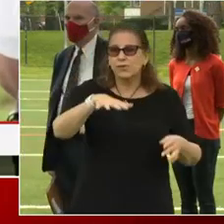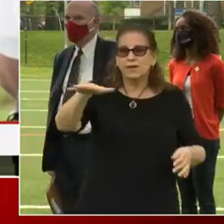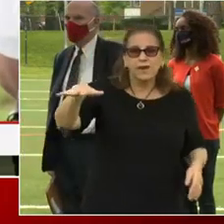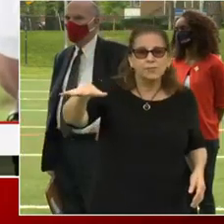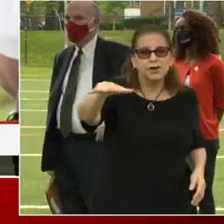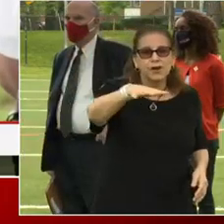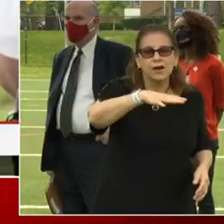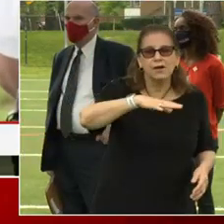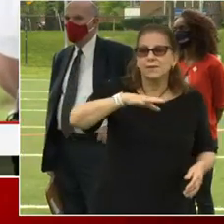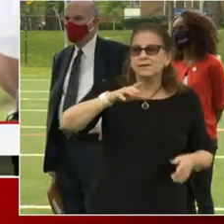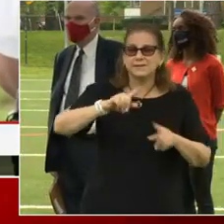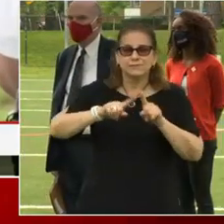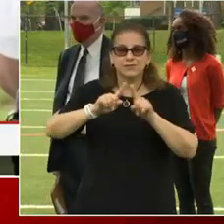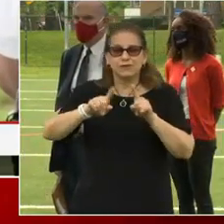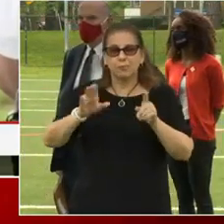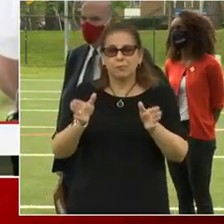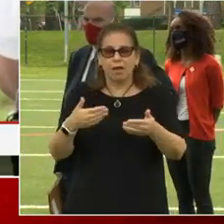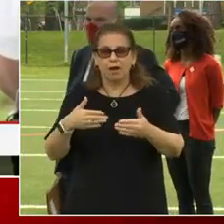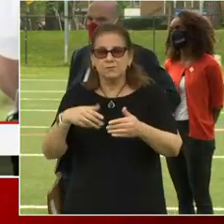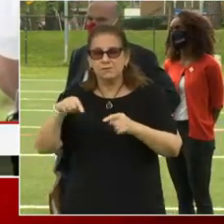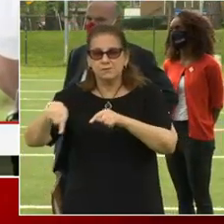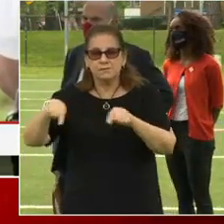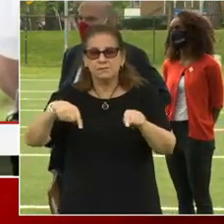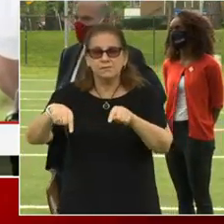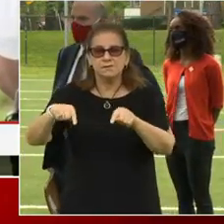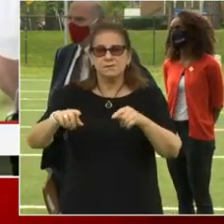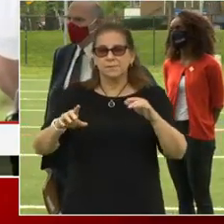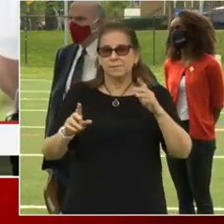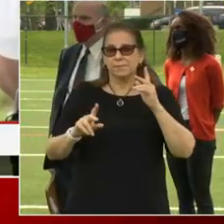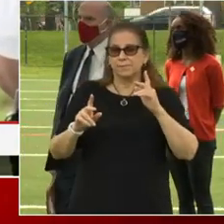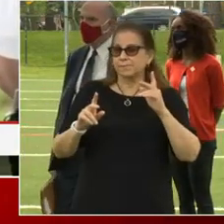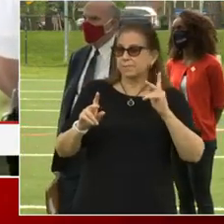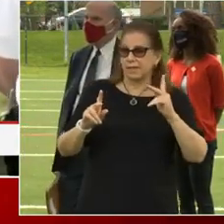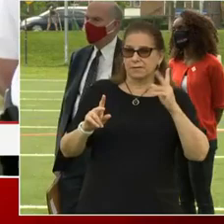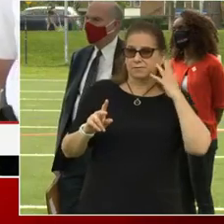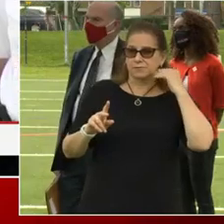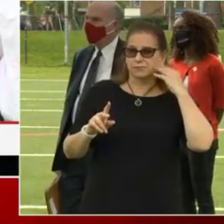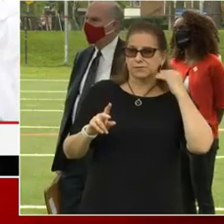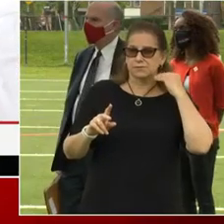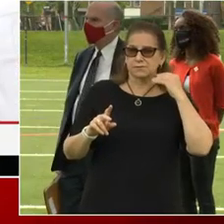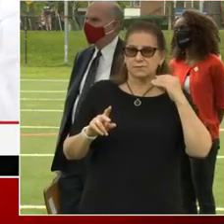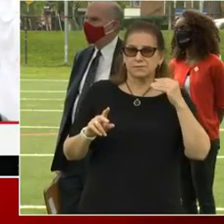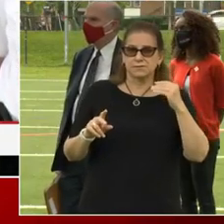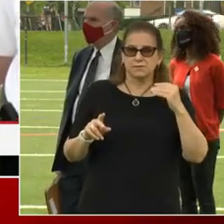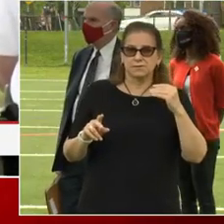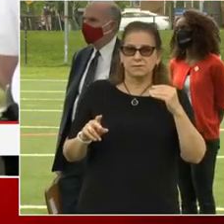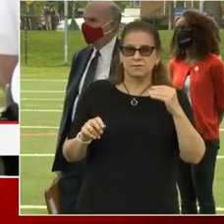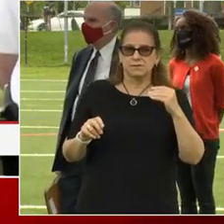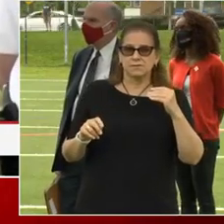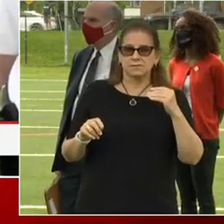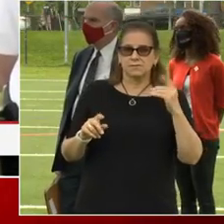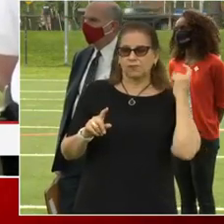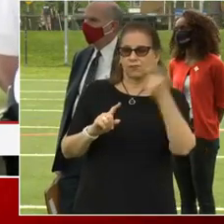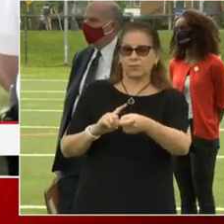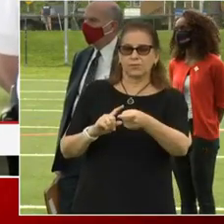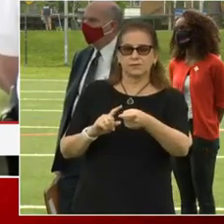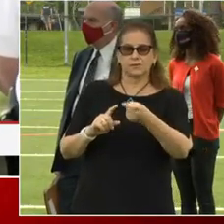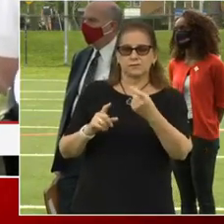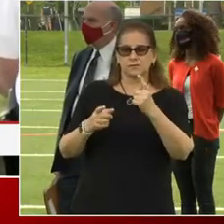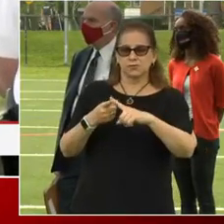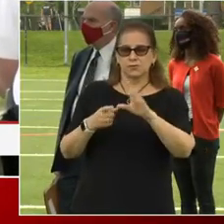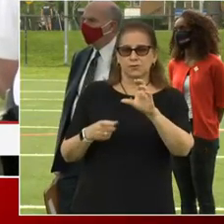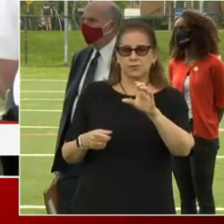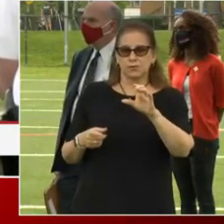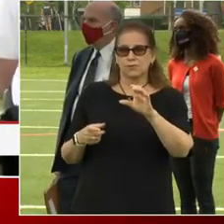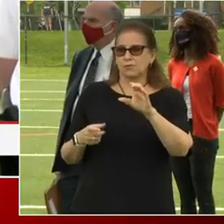will, that could be contributing to that violence. So, and if there was